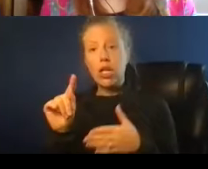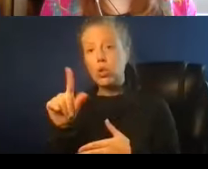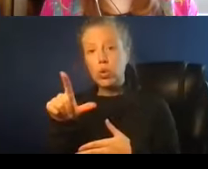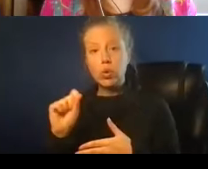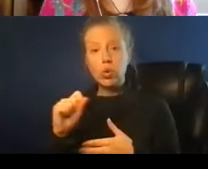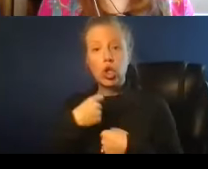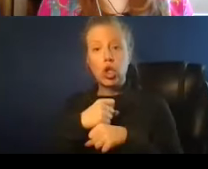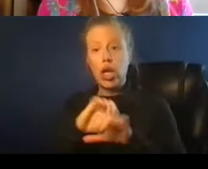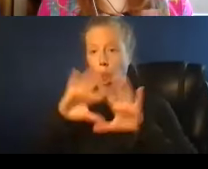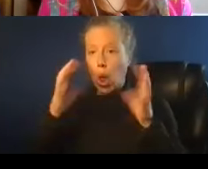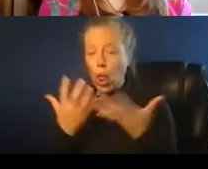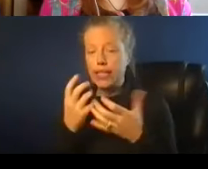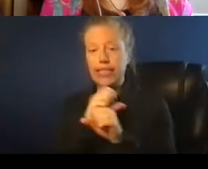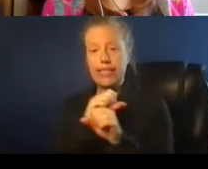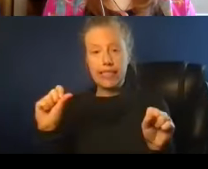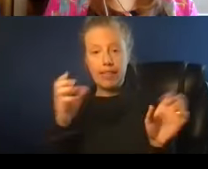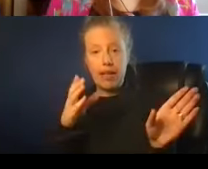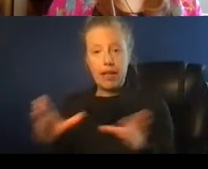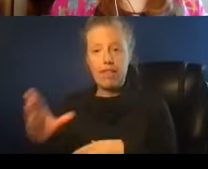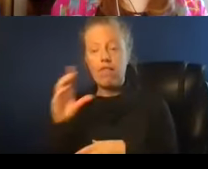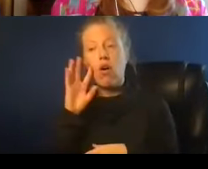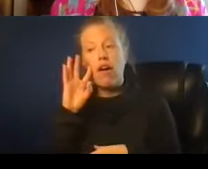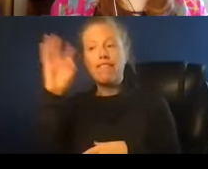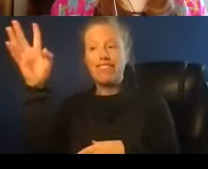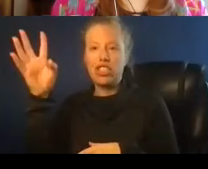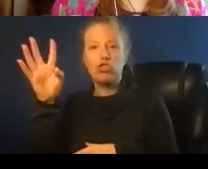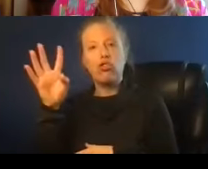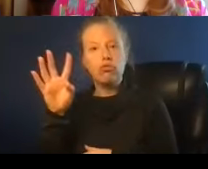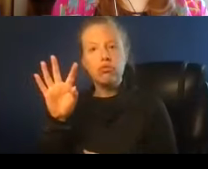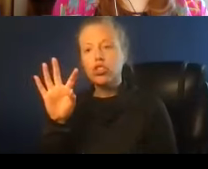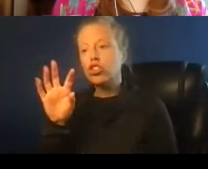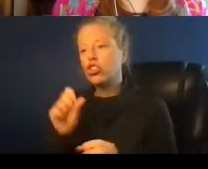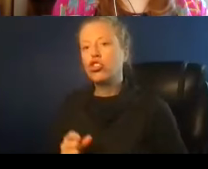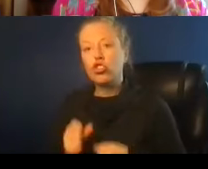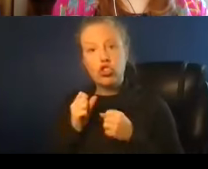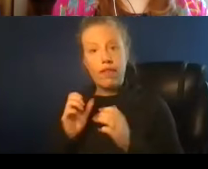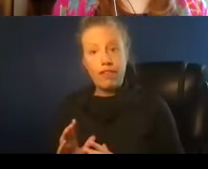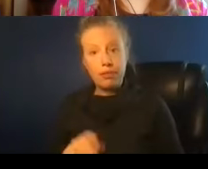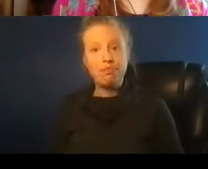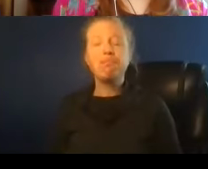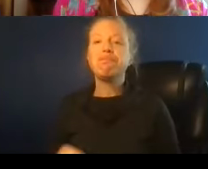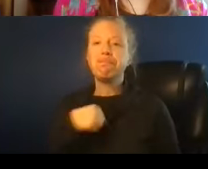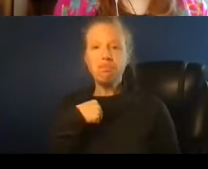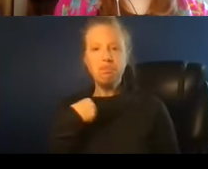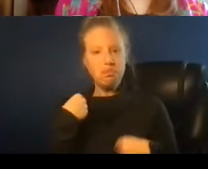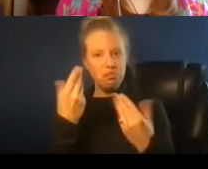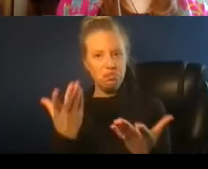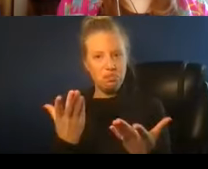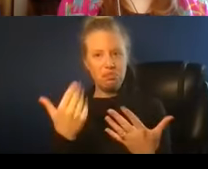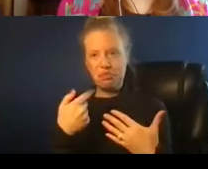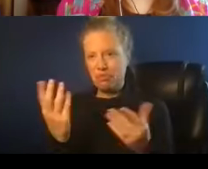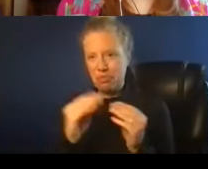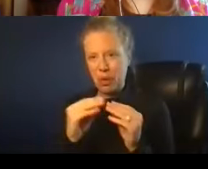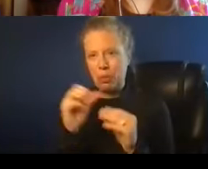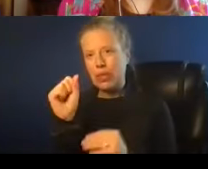holistic safety plan for a fictional survivor. So I am going to give you all a couple more